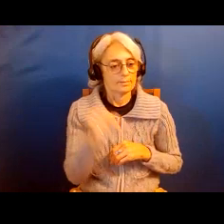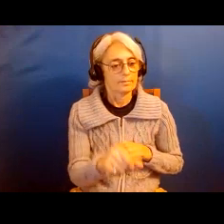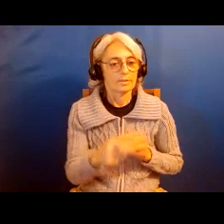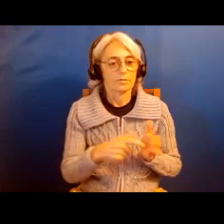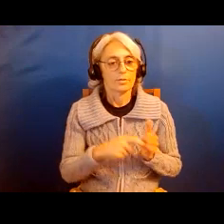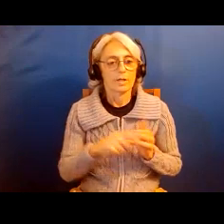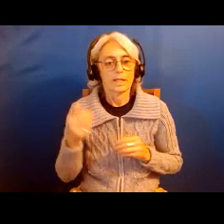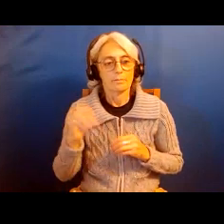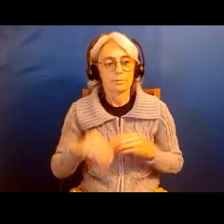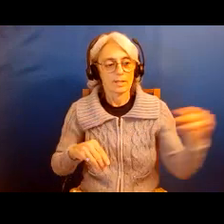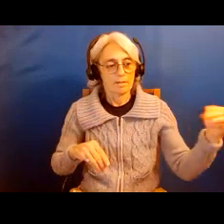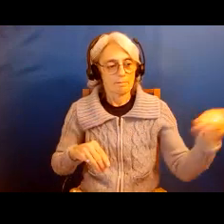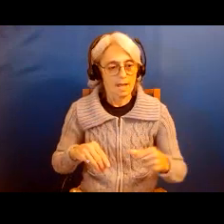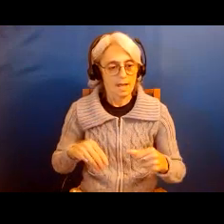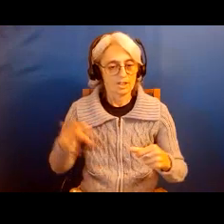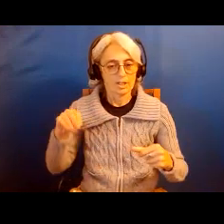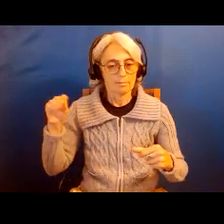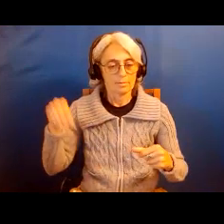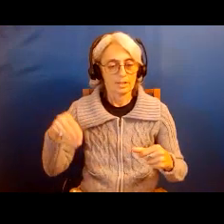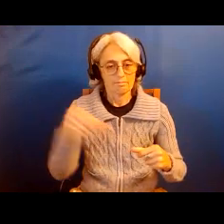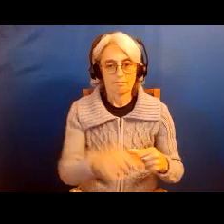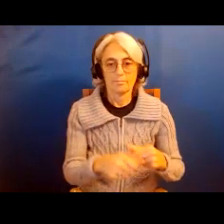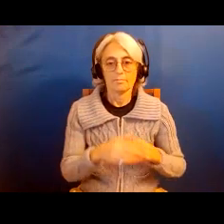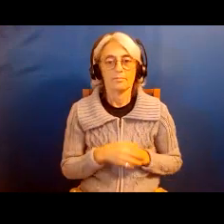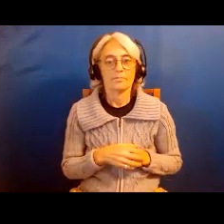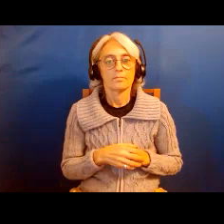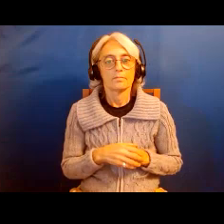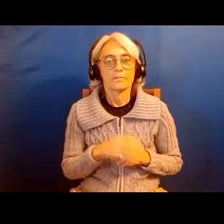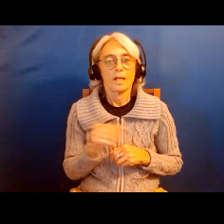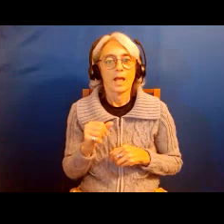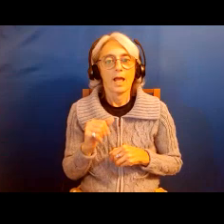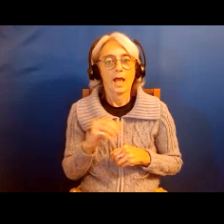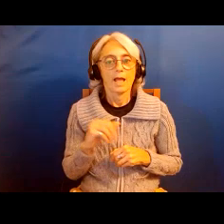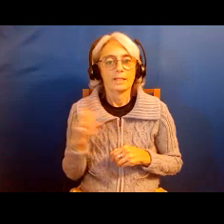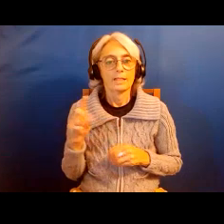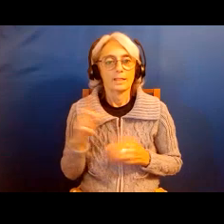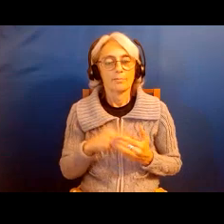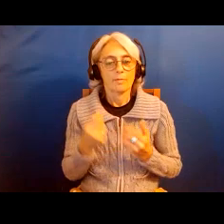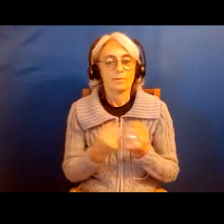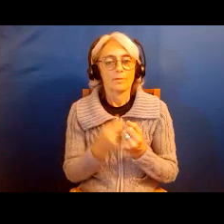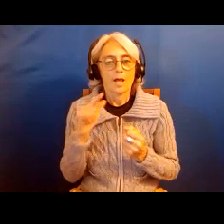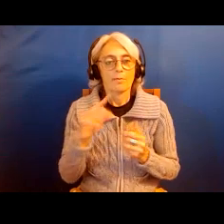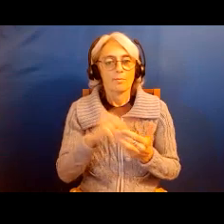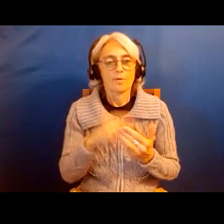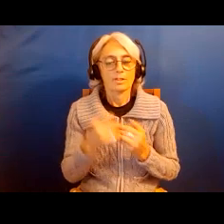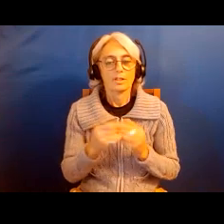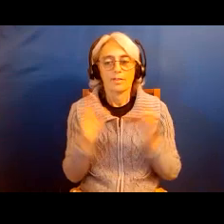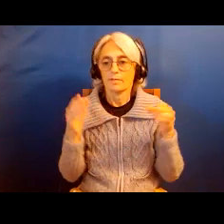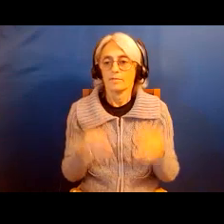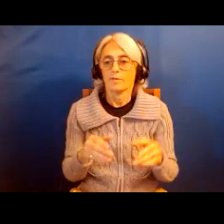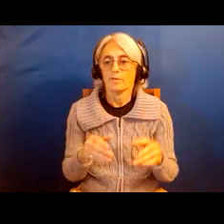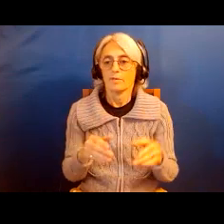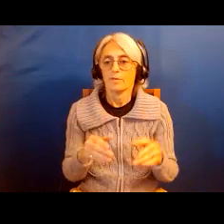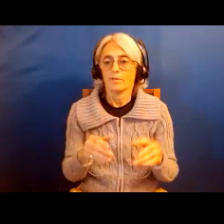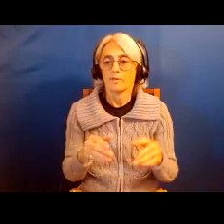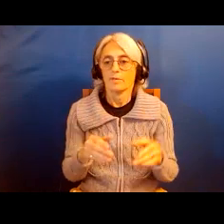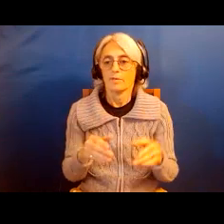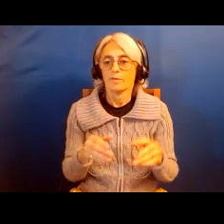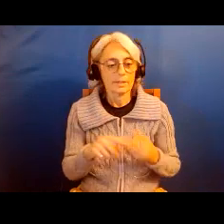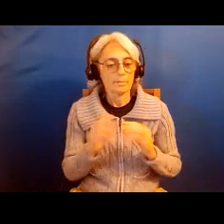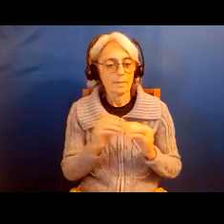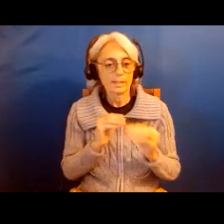match. The A&D program supports airport projects that address capital improvement, maintenance, planning,